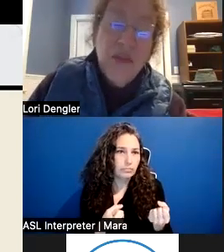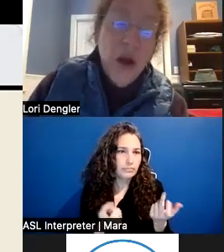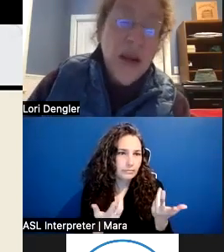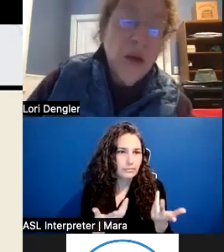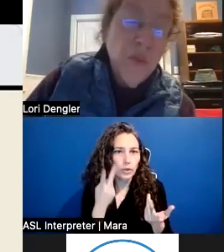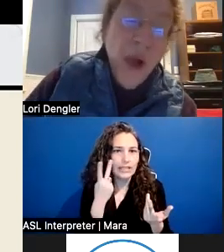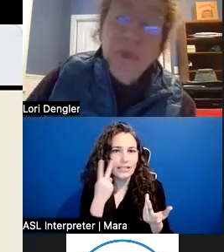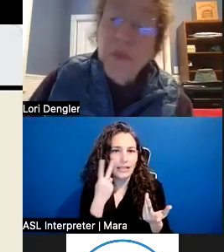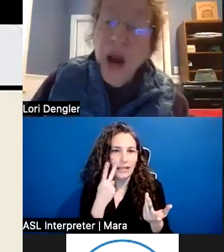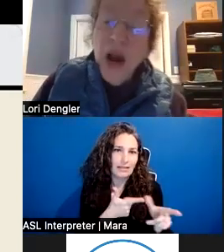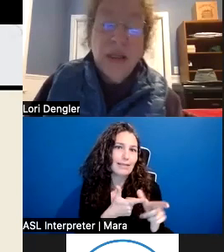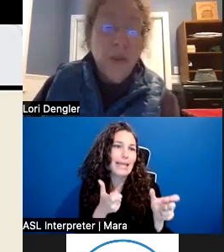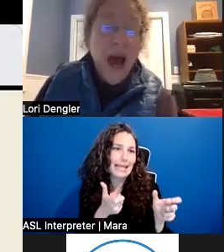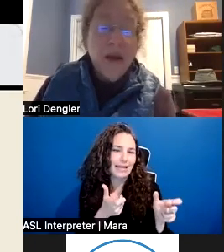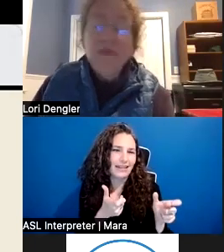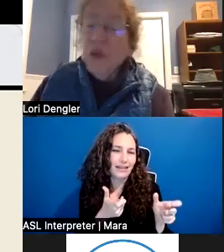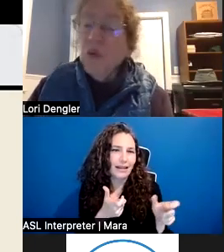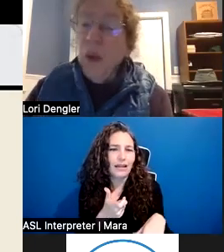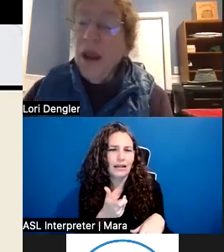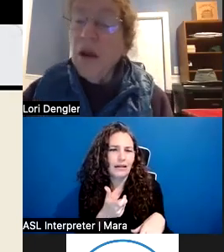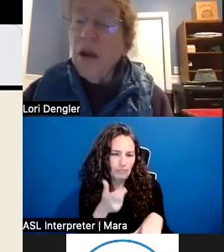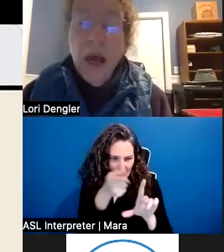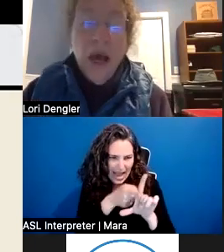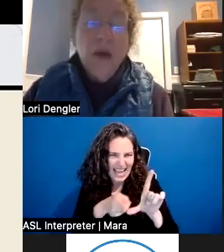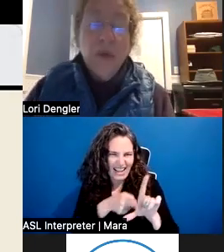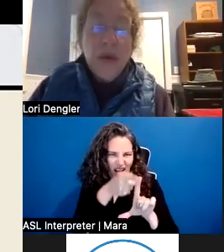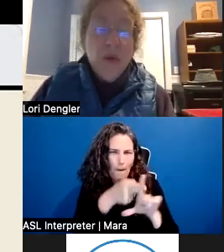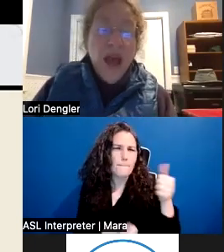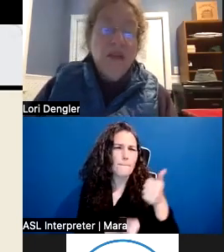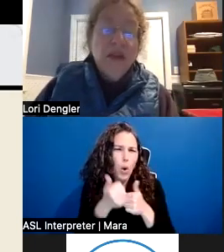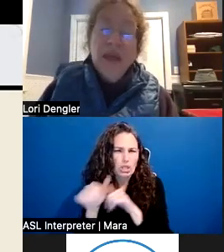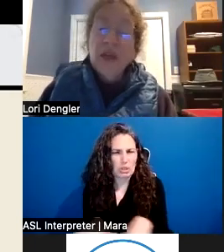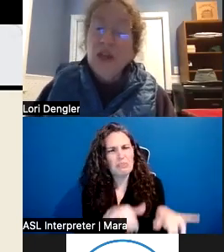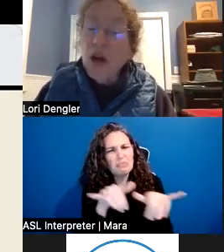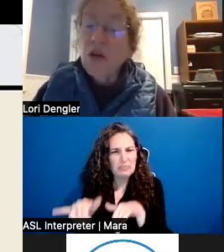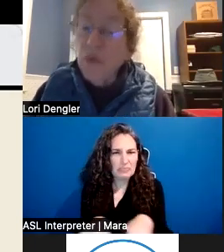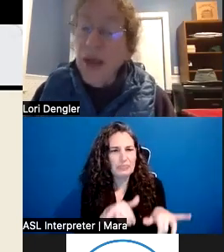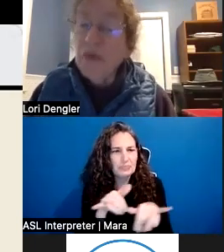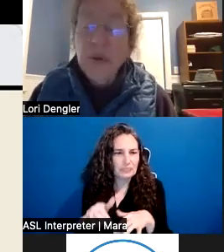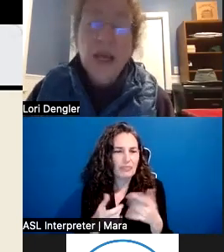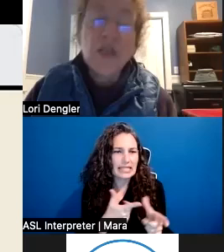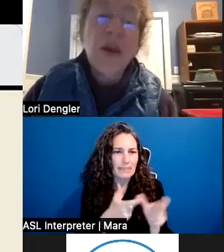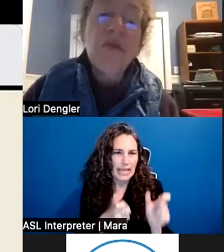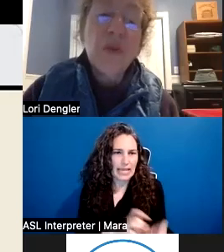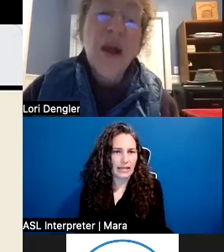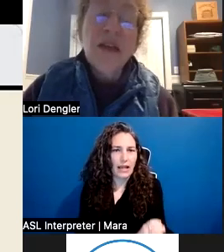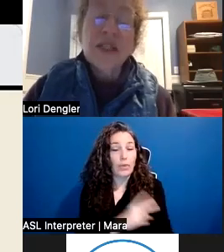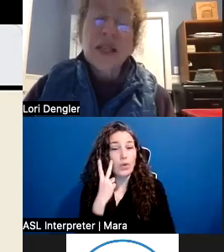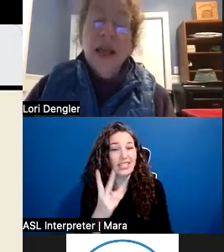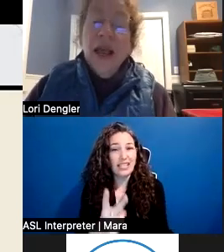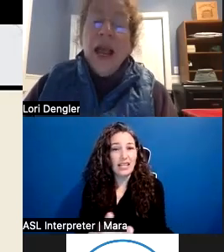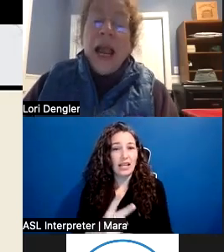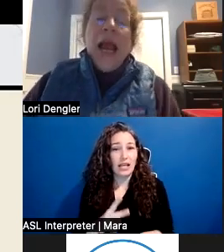the very abrupt mark at the bottom where the P wave, and then the darker red where the S wave